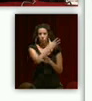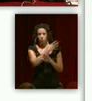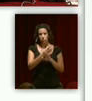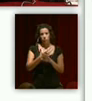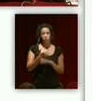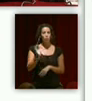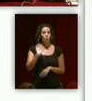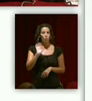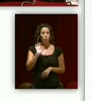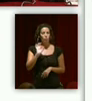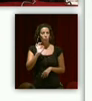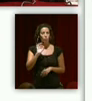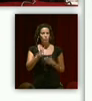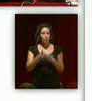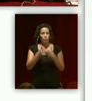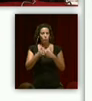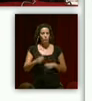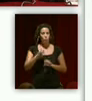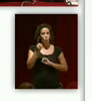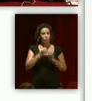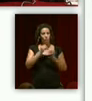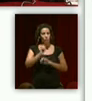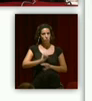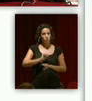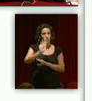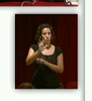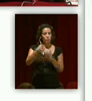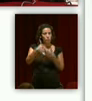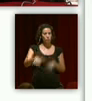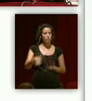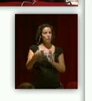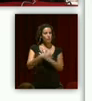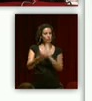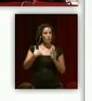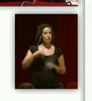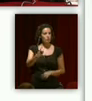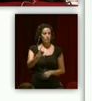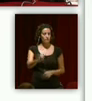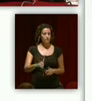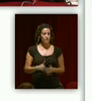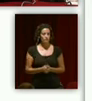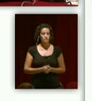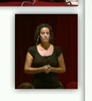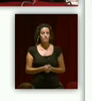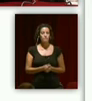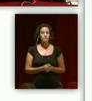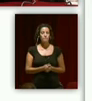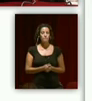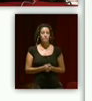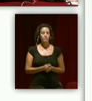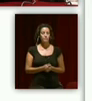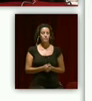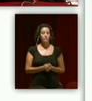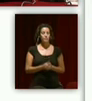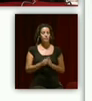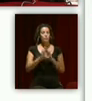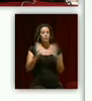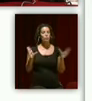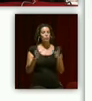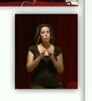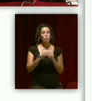and download it automatically, or you will just automatically upload it to your Google Play.